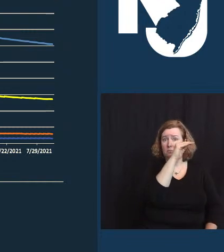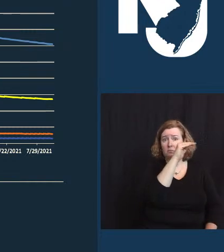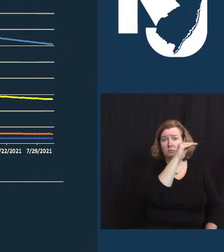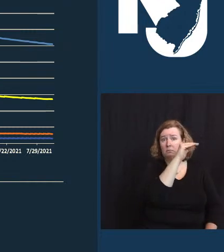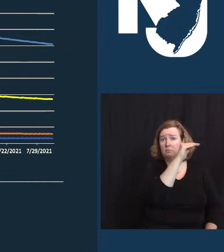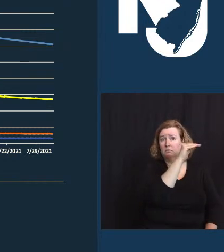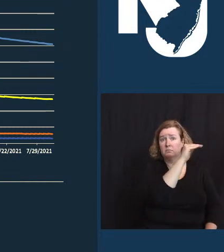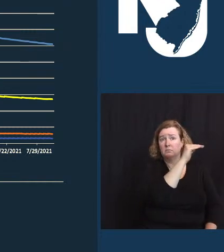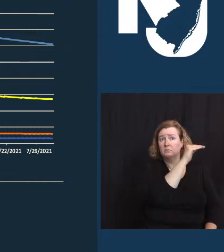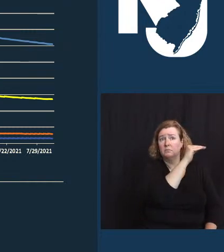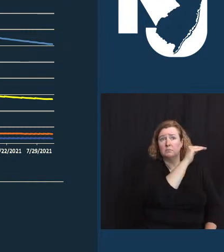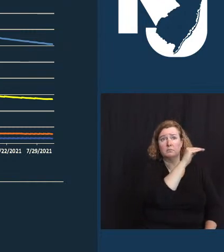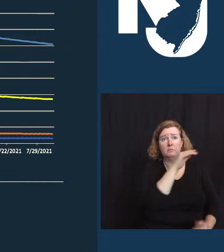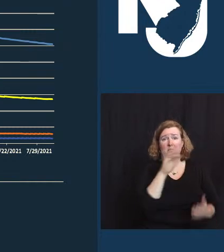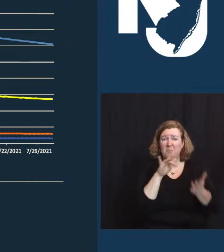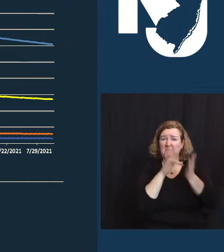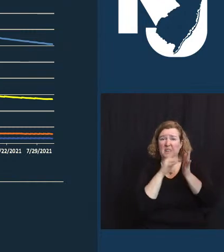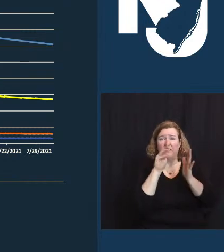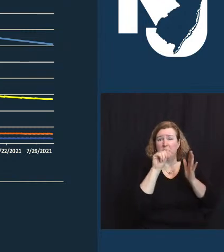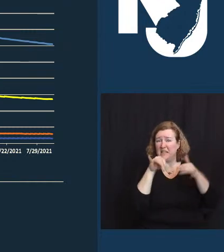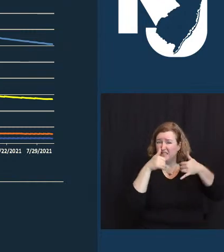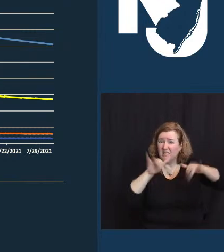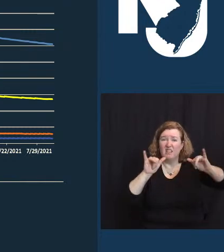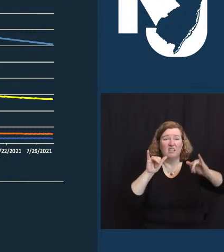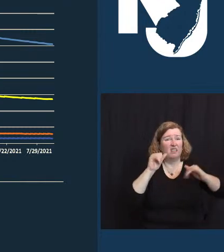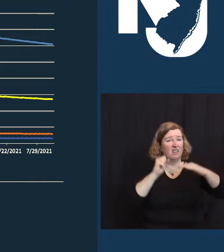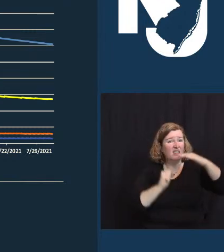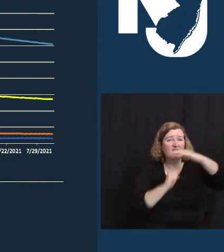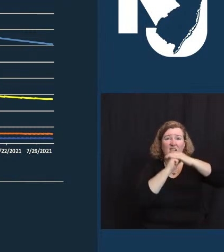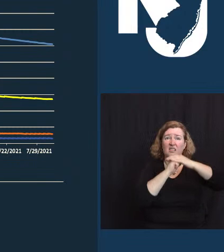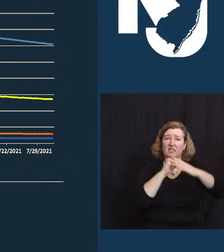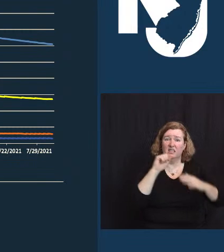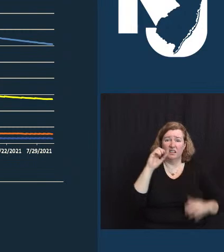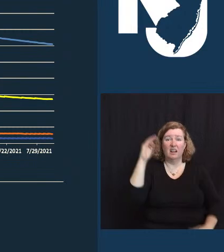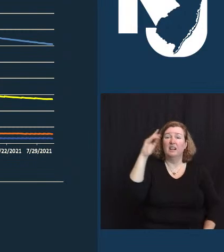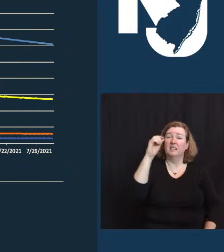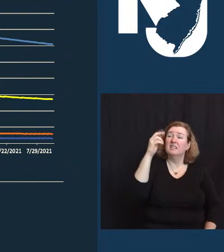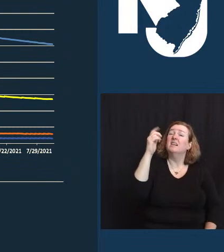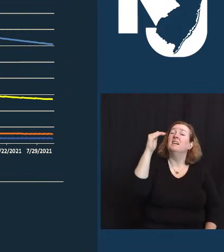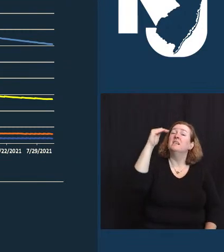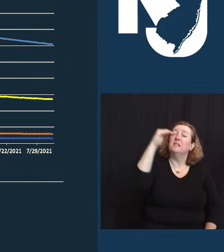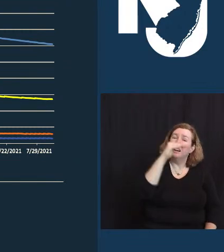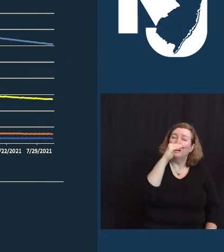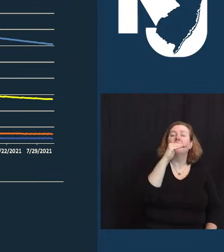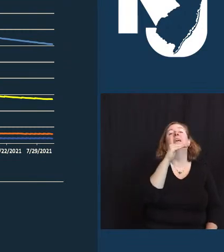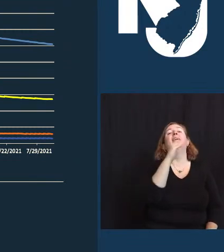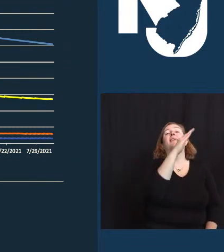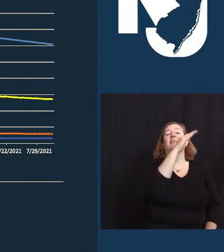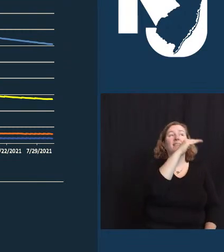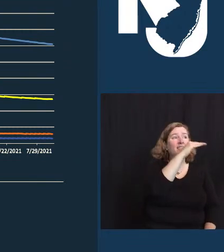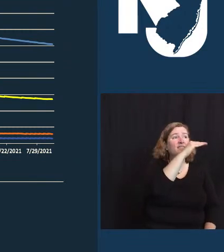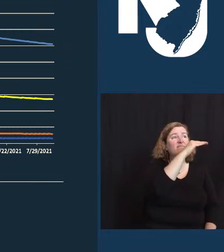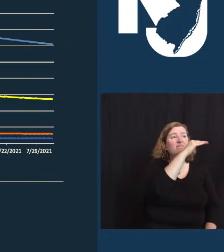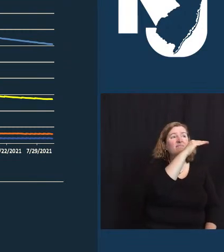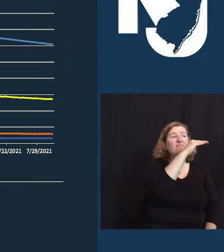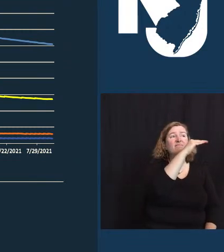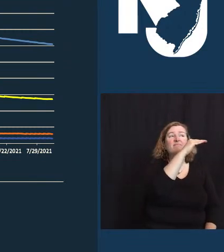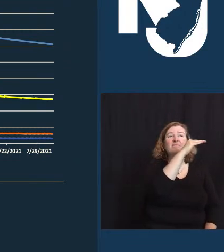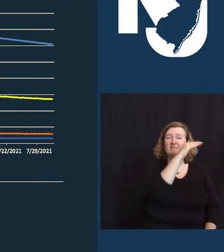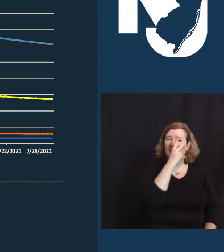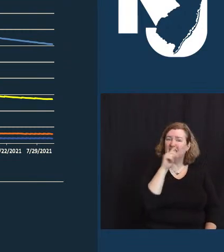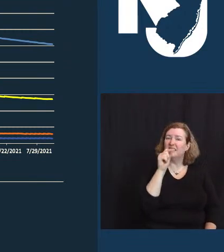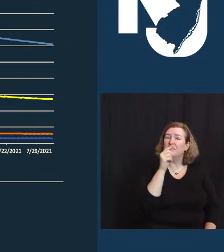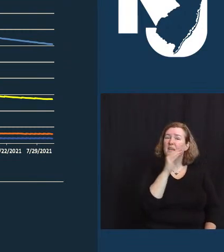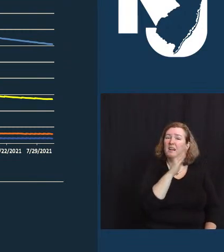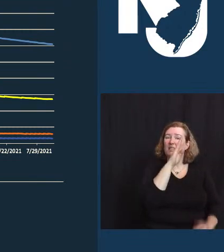mid-ish May, there's a second uptick, which you can't really, this is an eye chart, but trust me, is a second uptick